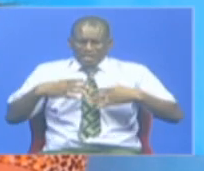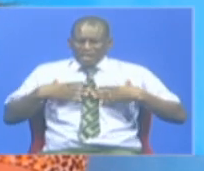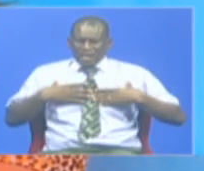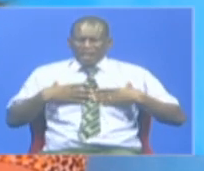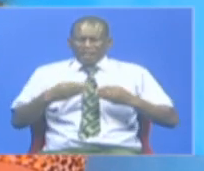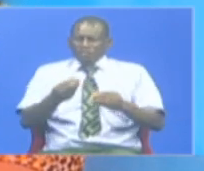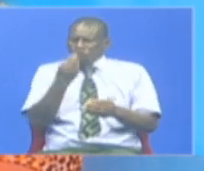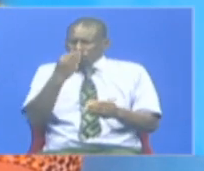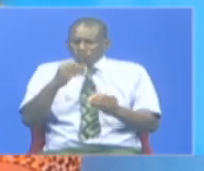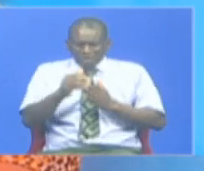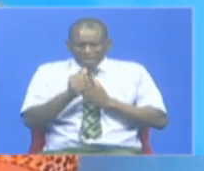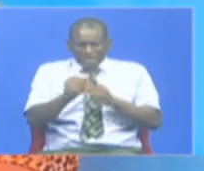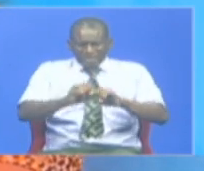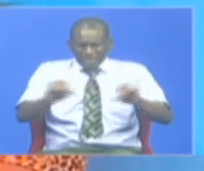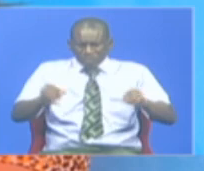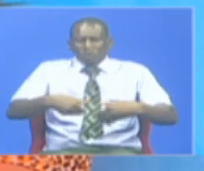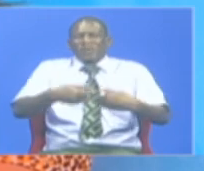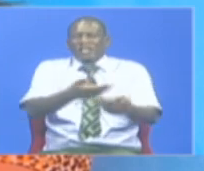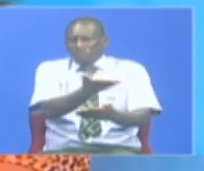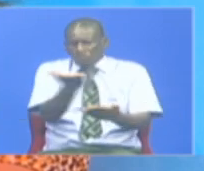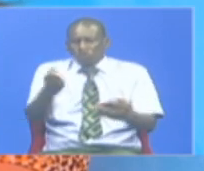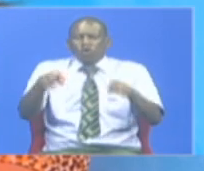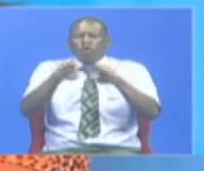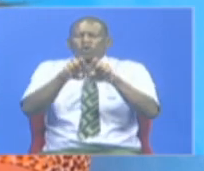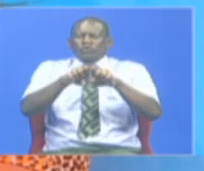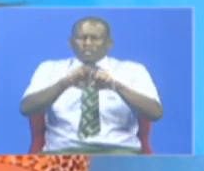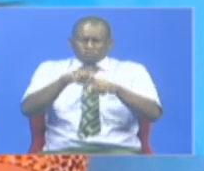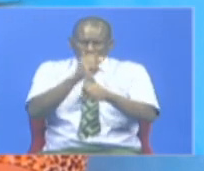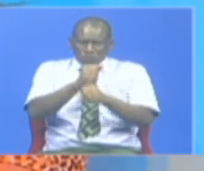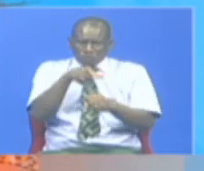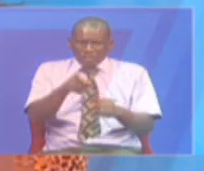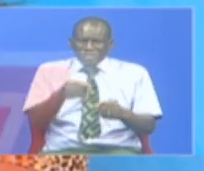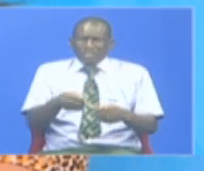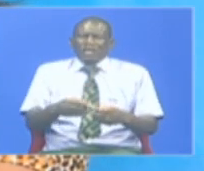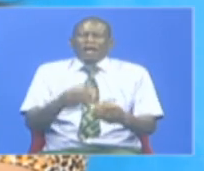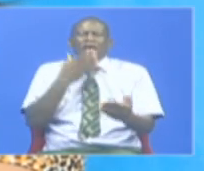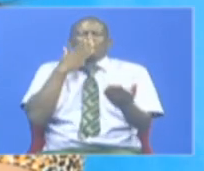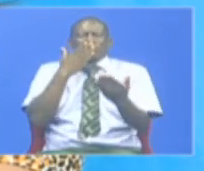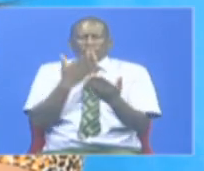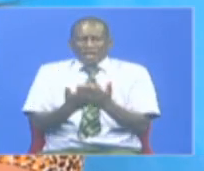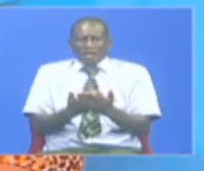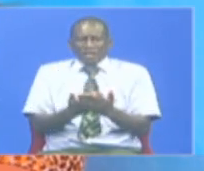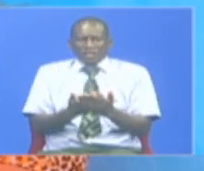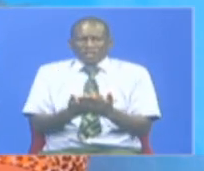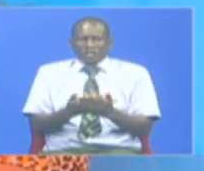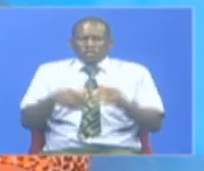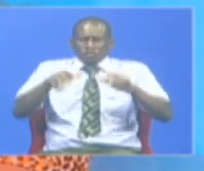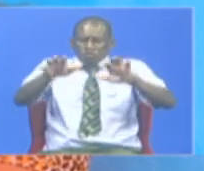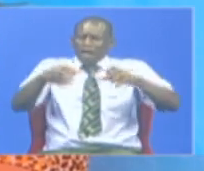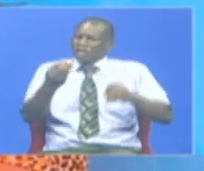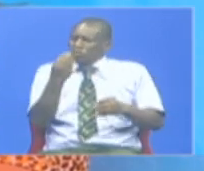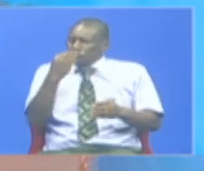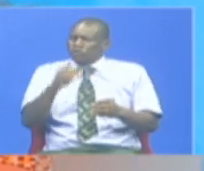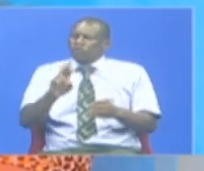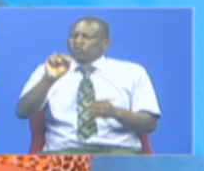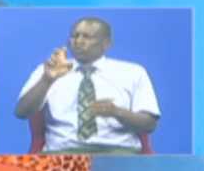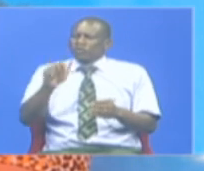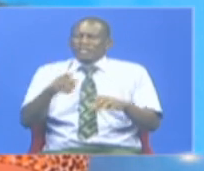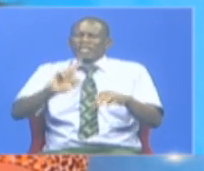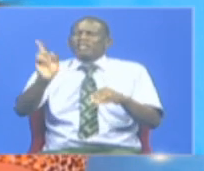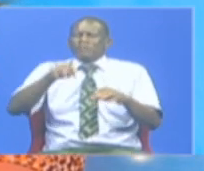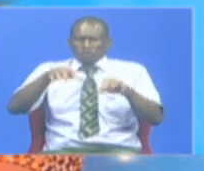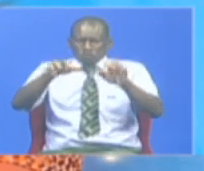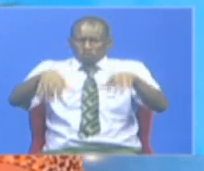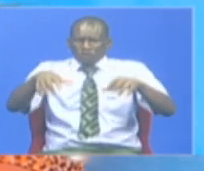Guidelines. I would like to extend, as we do this, a special thank you to our Agri-Nutrition Unit in the Ministry of